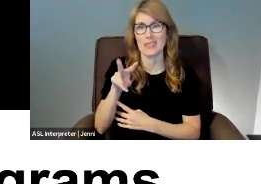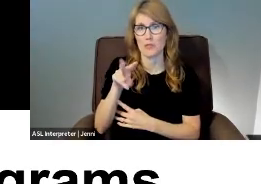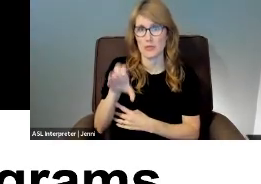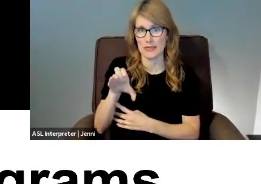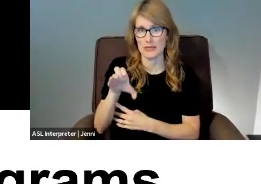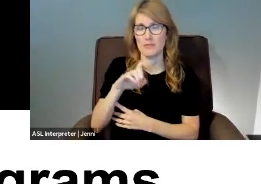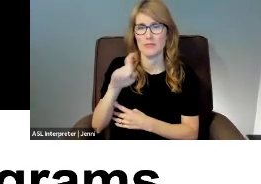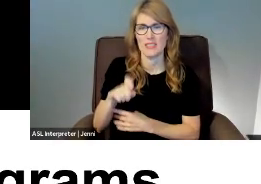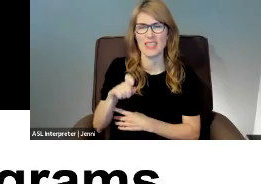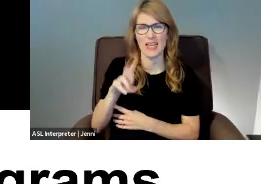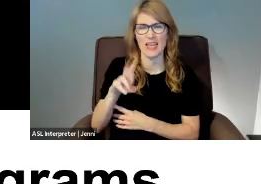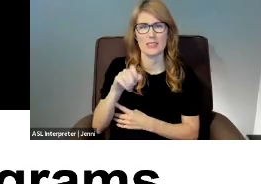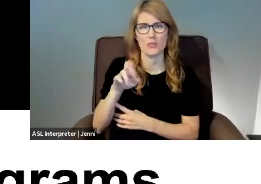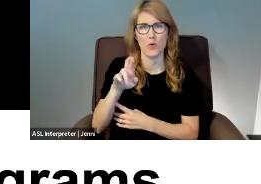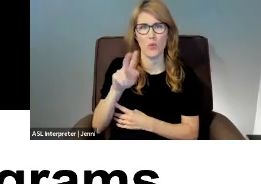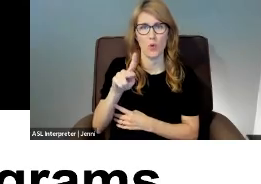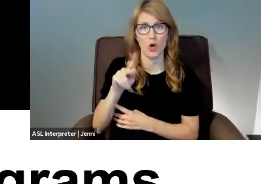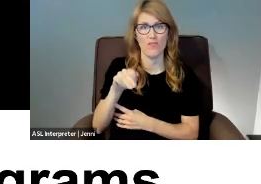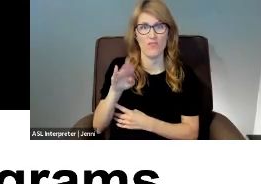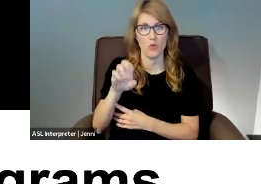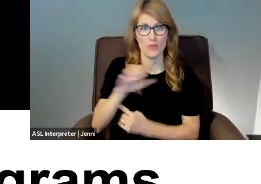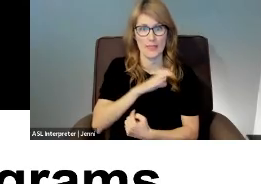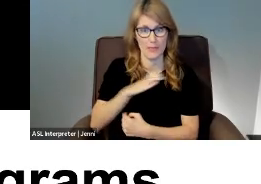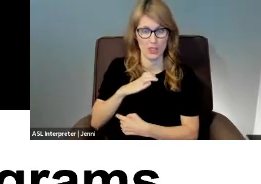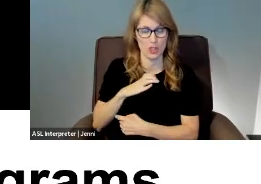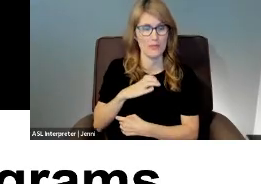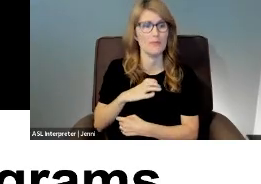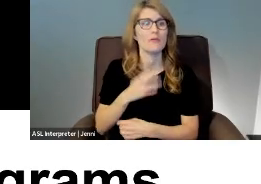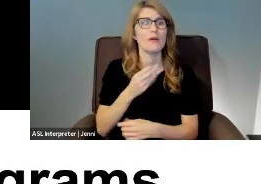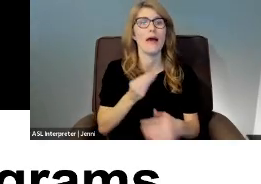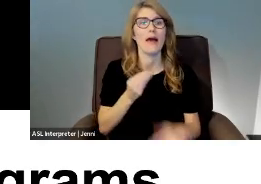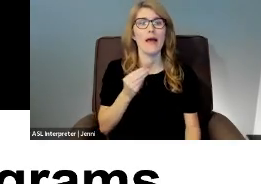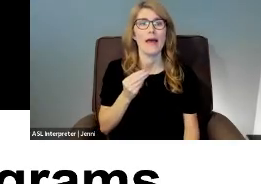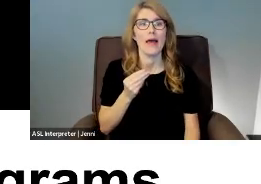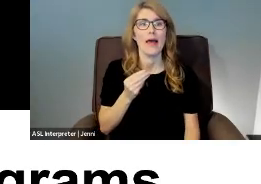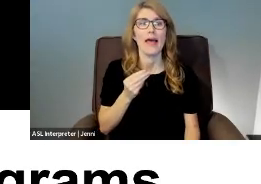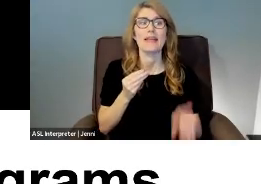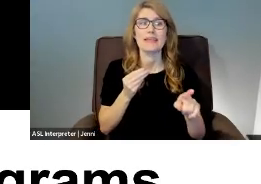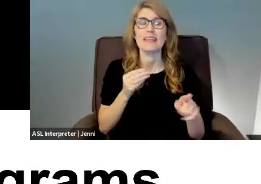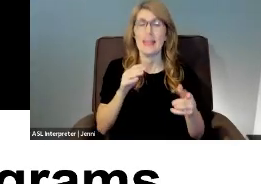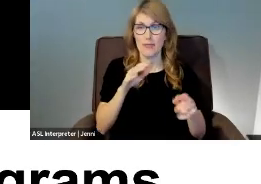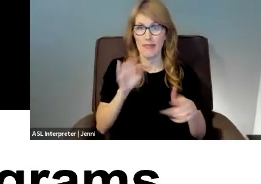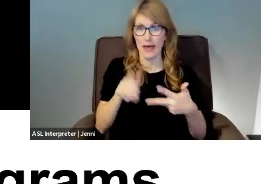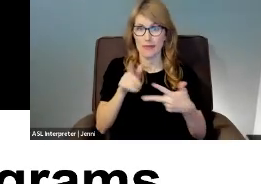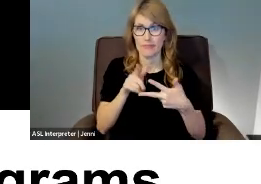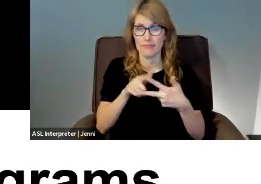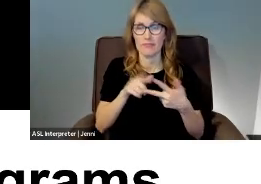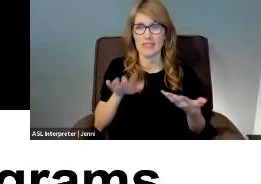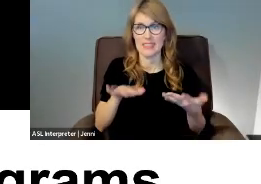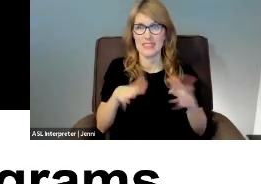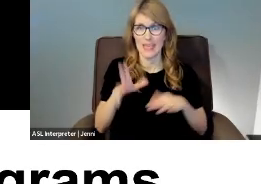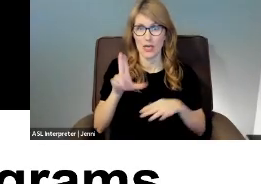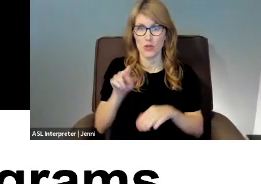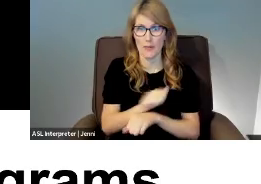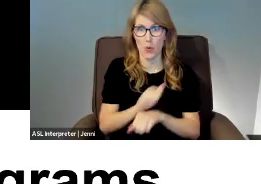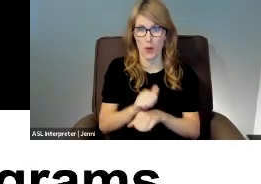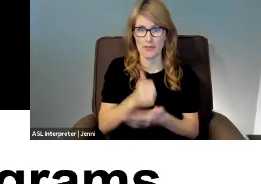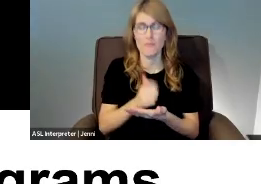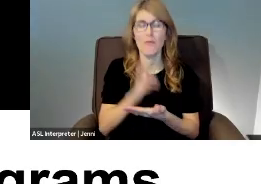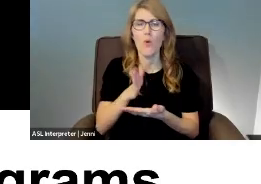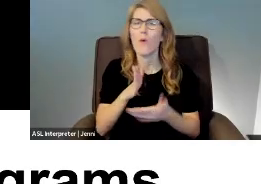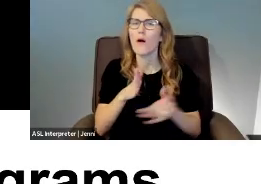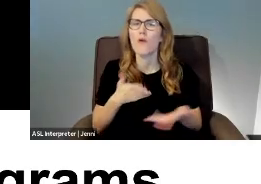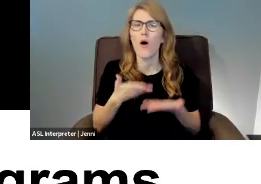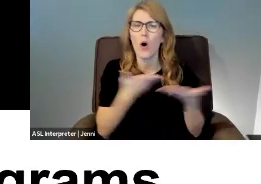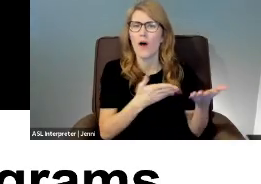And the disaster unemployment assistance would offer benefits for individuals who lost their